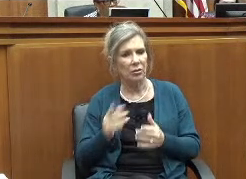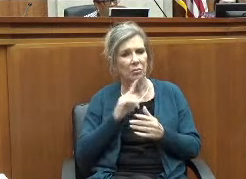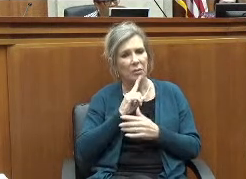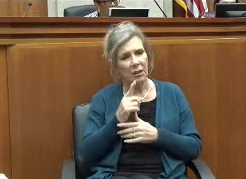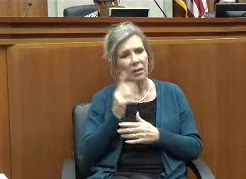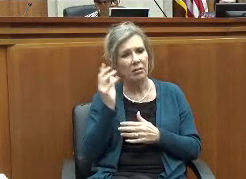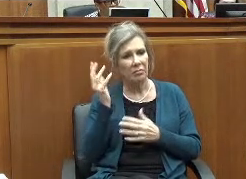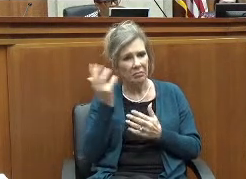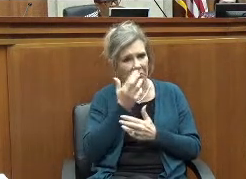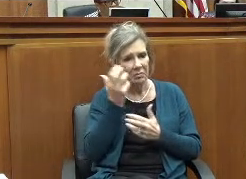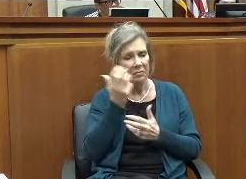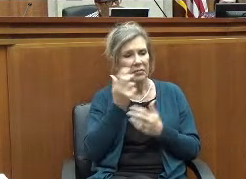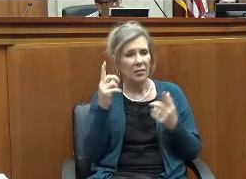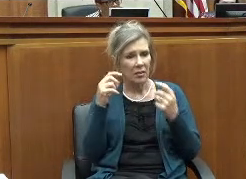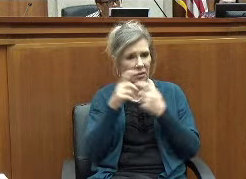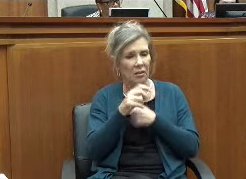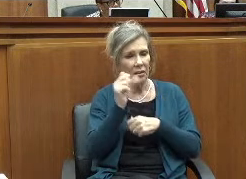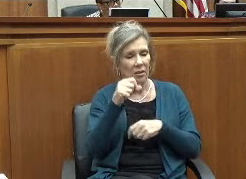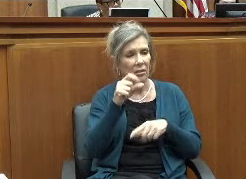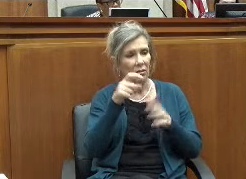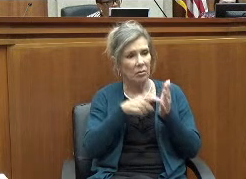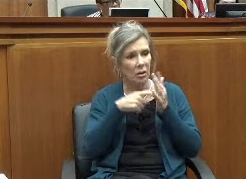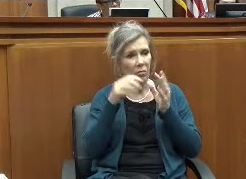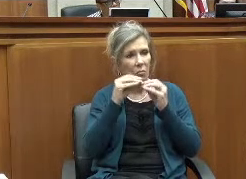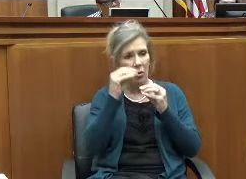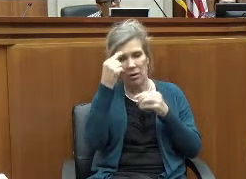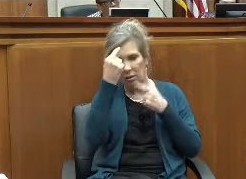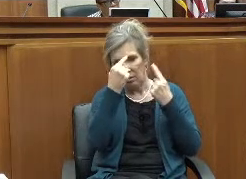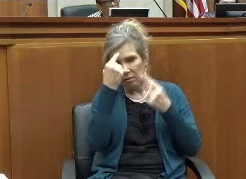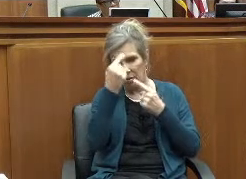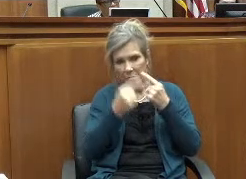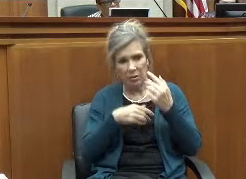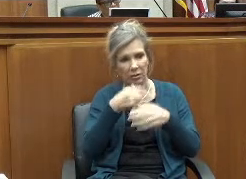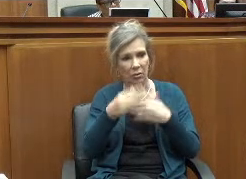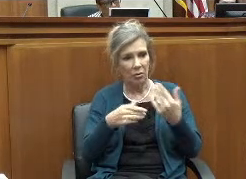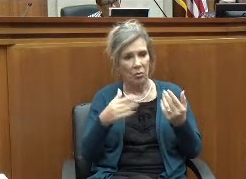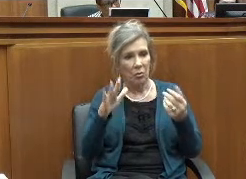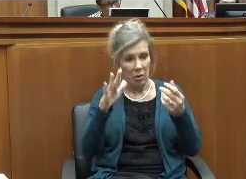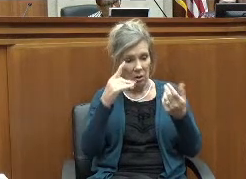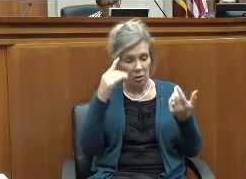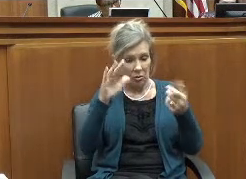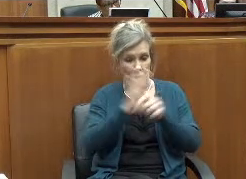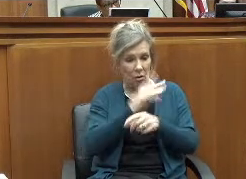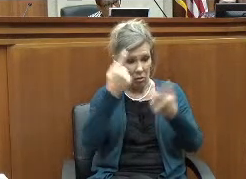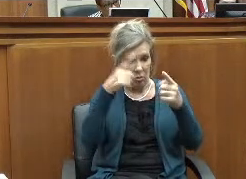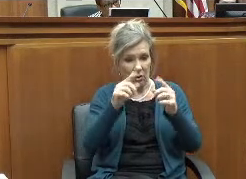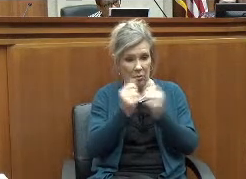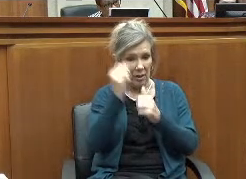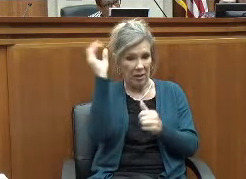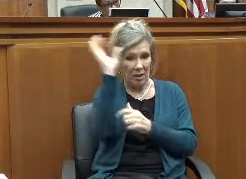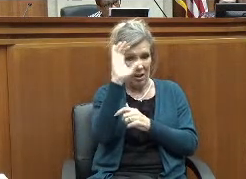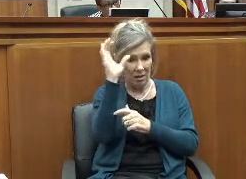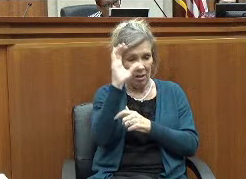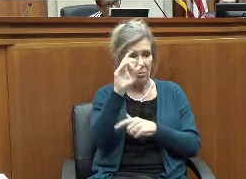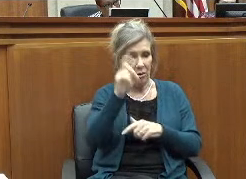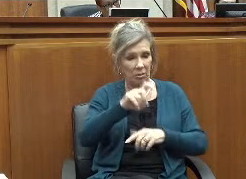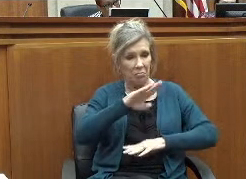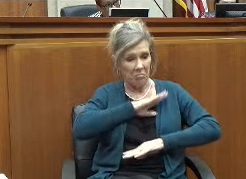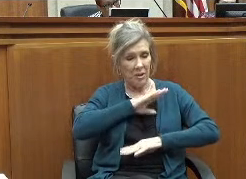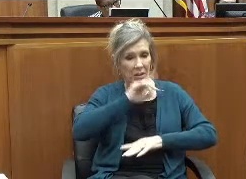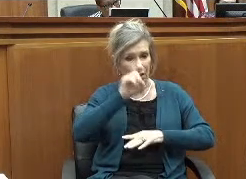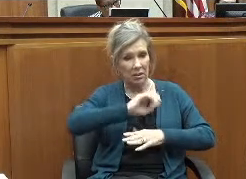process. We totally believe actually with the concept of what both of them are saying, we should meet the needs of all of the students, but I think it's